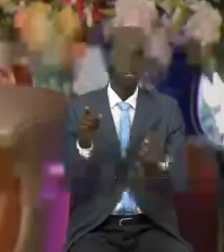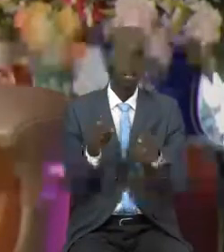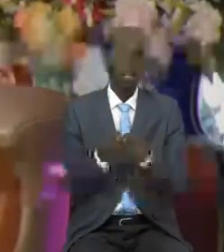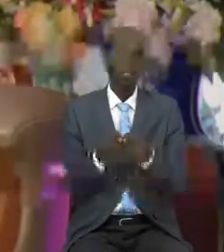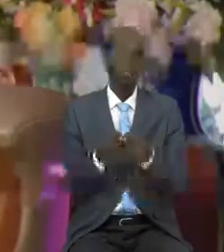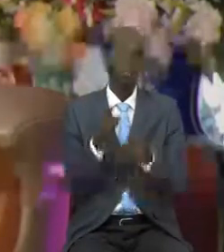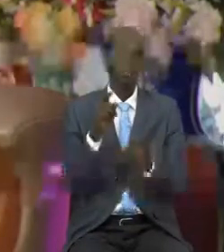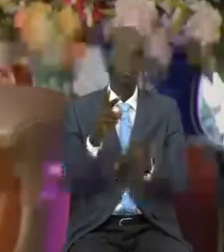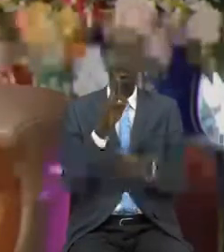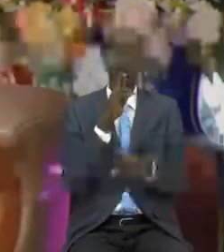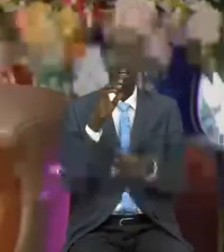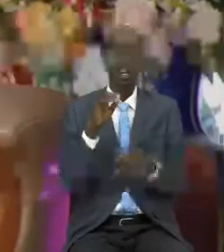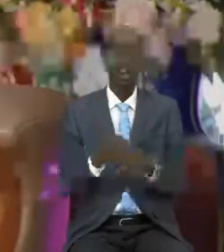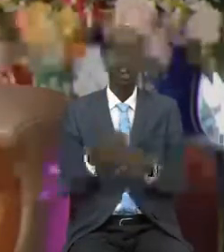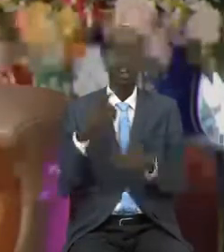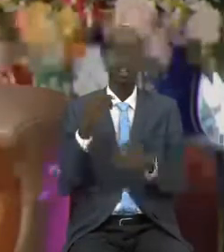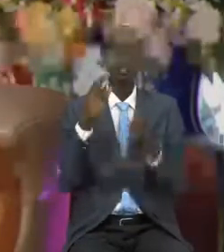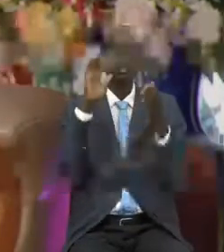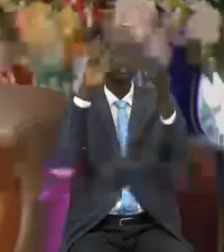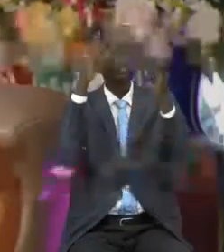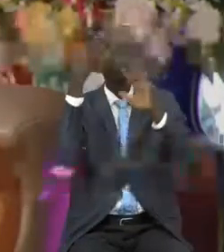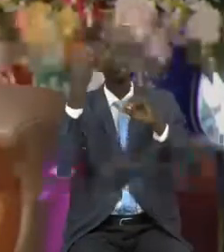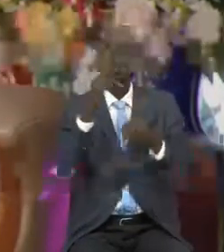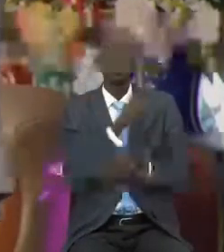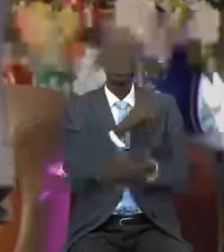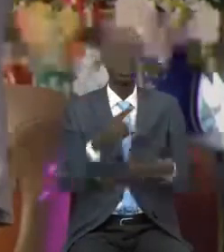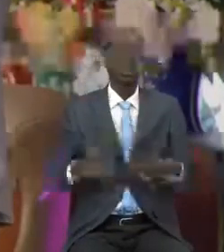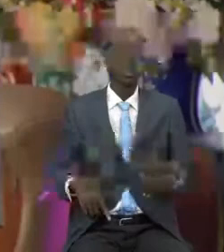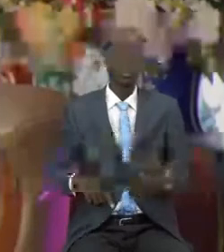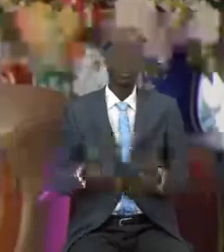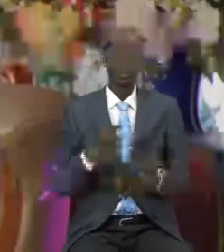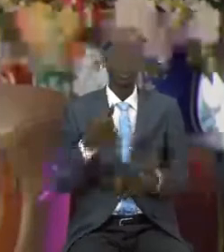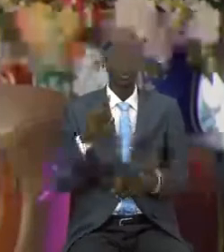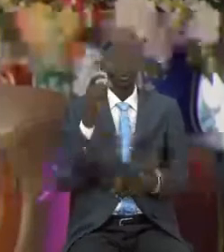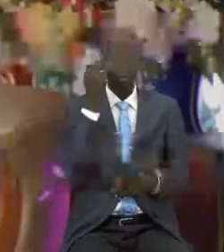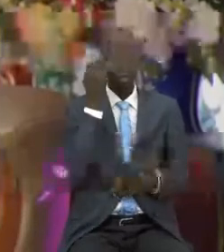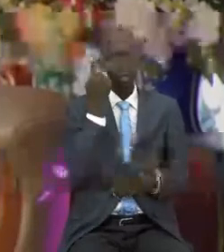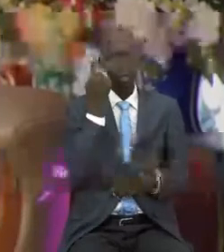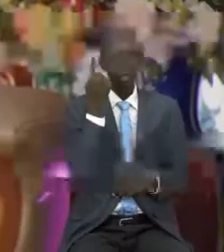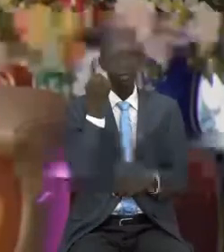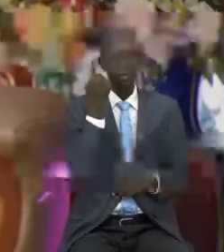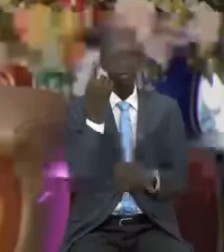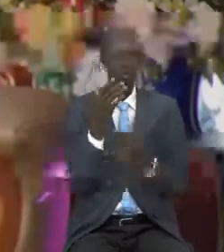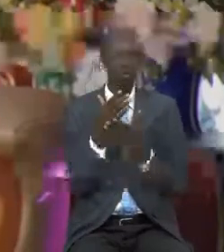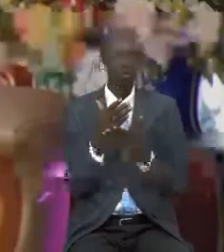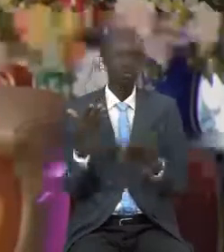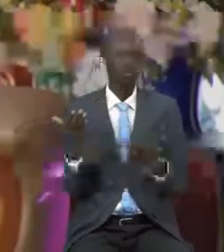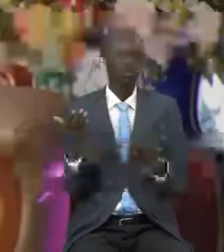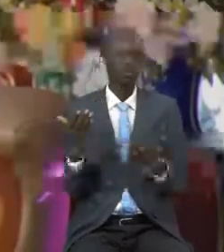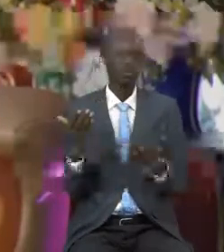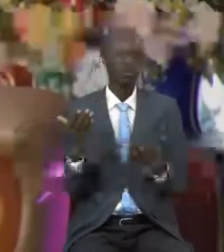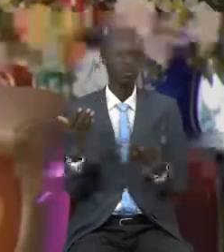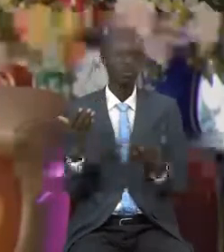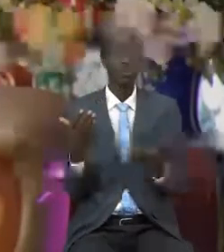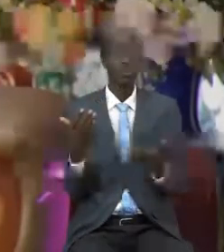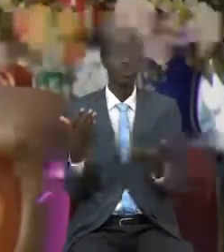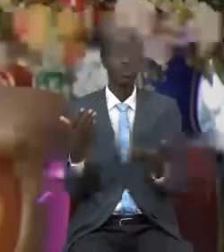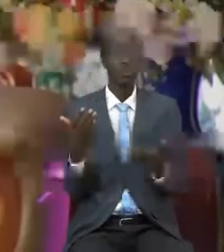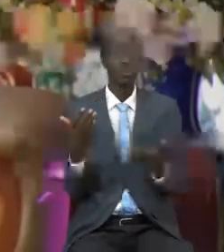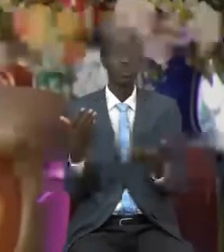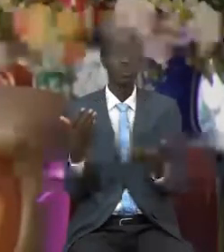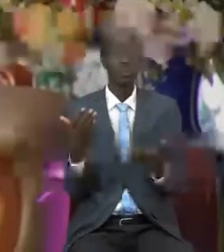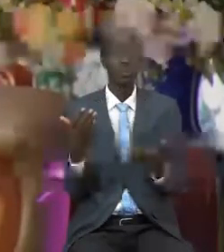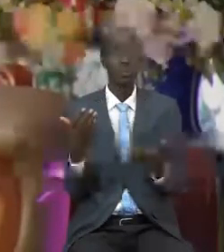in the presence of the Lord. You understand some, I'm